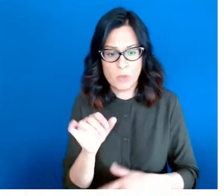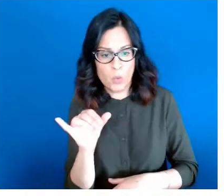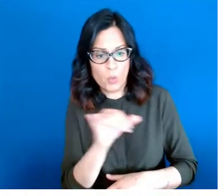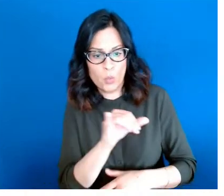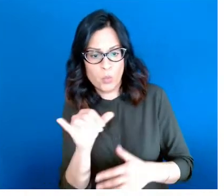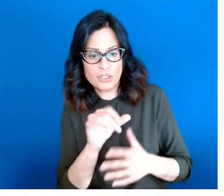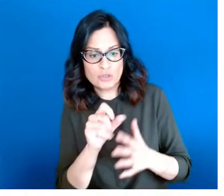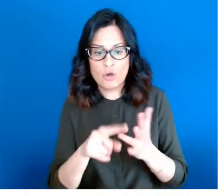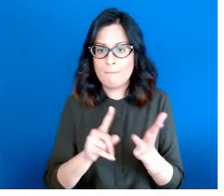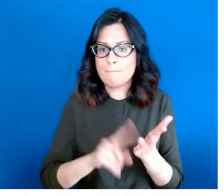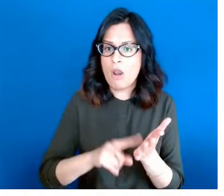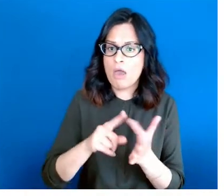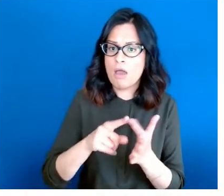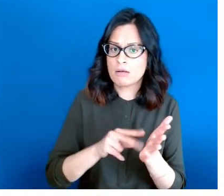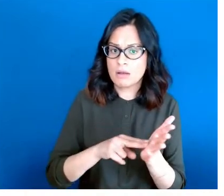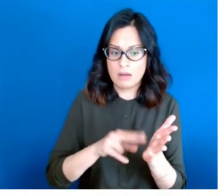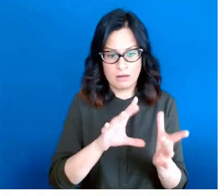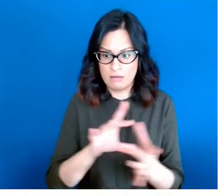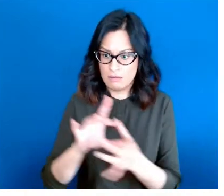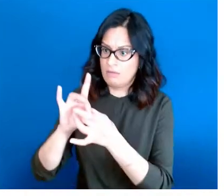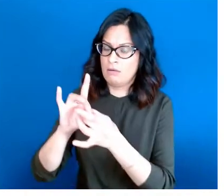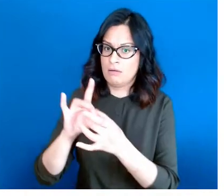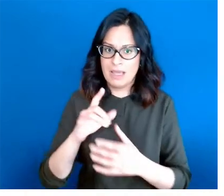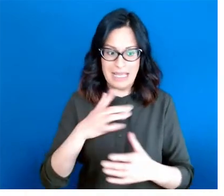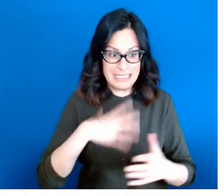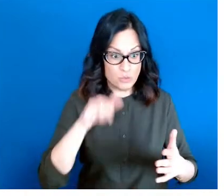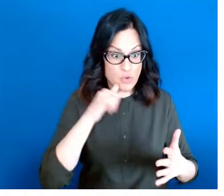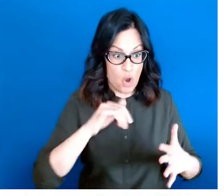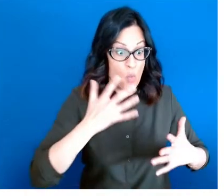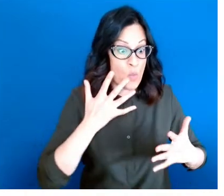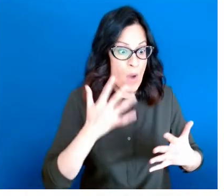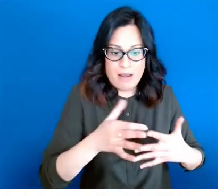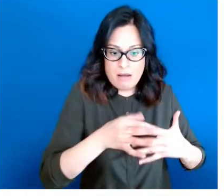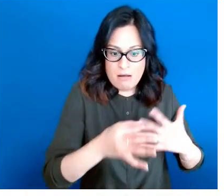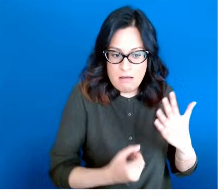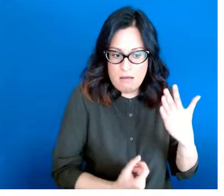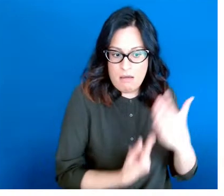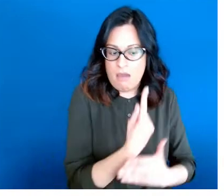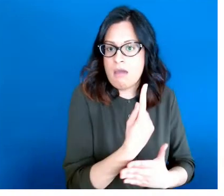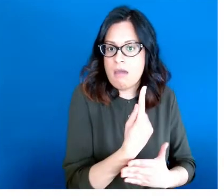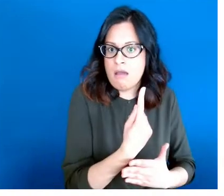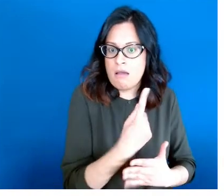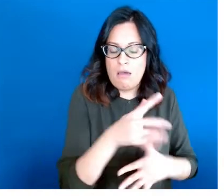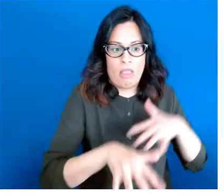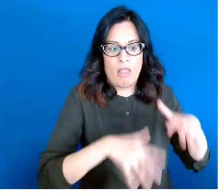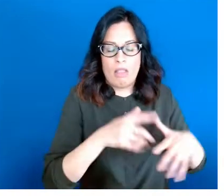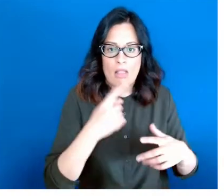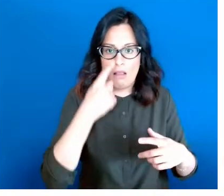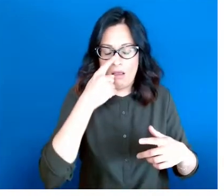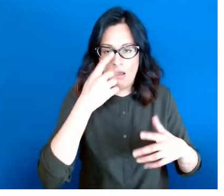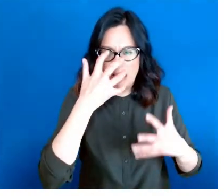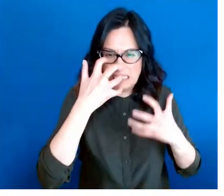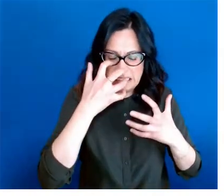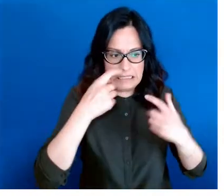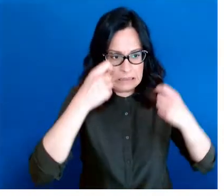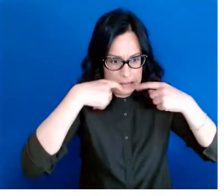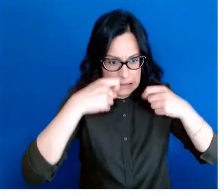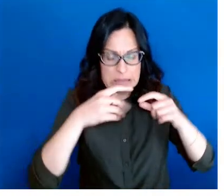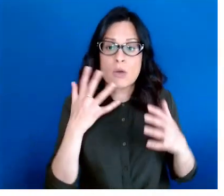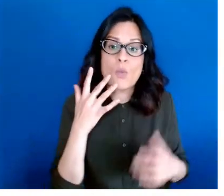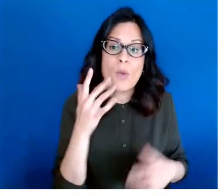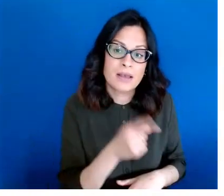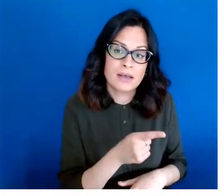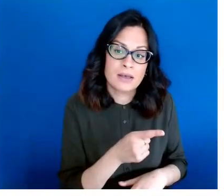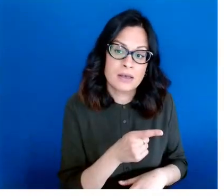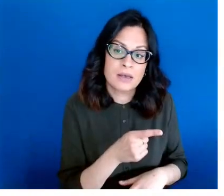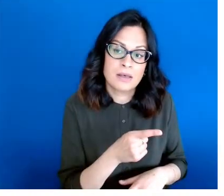with. What you do need to know is when the symptoms arise, typically, and to start if you do